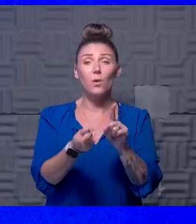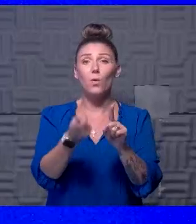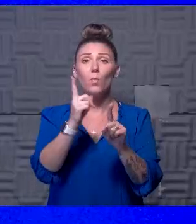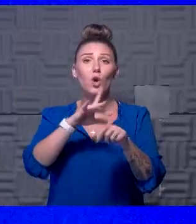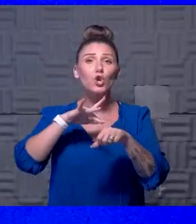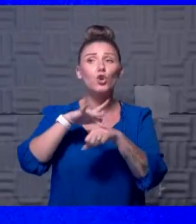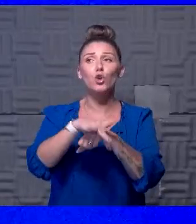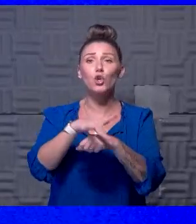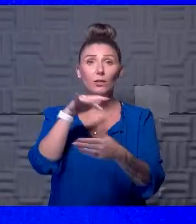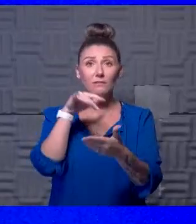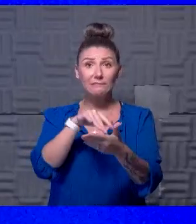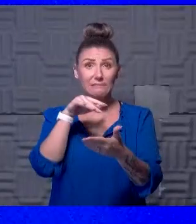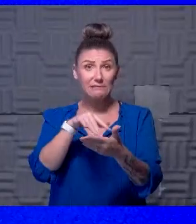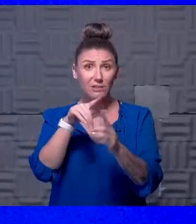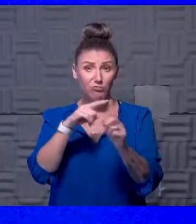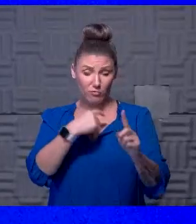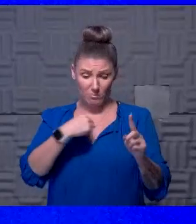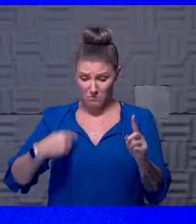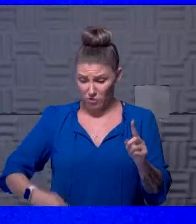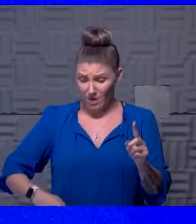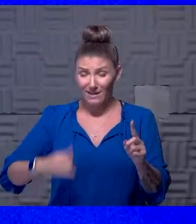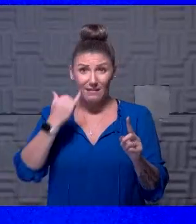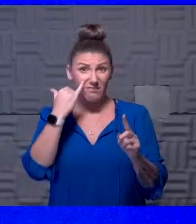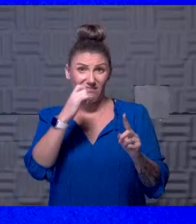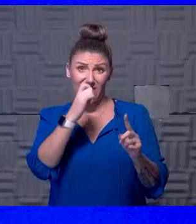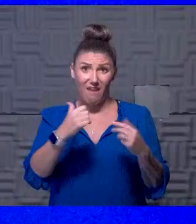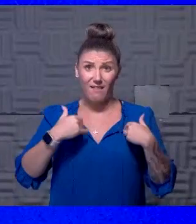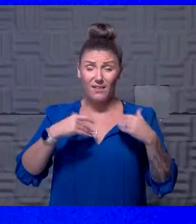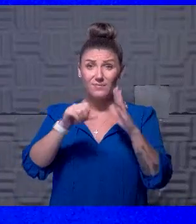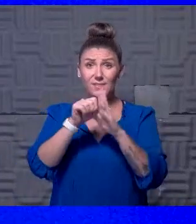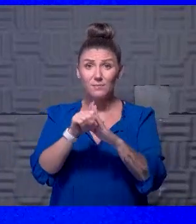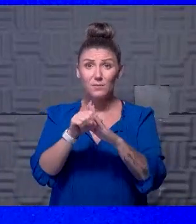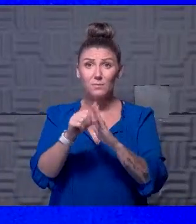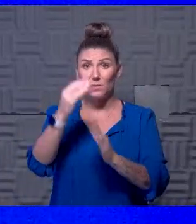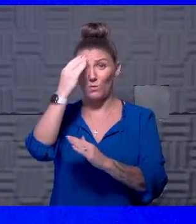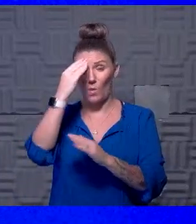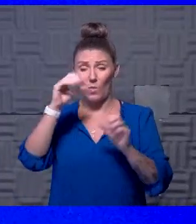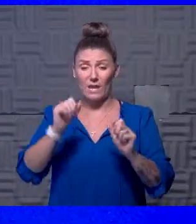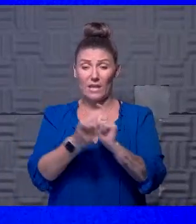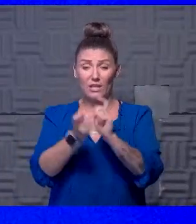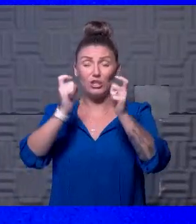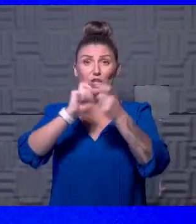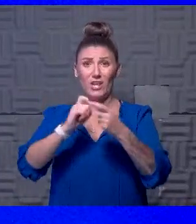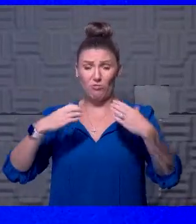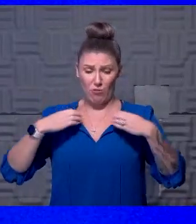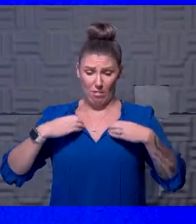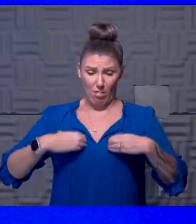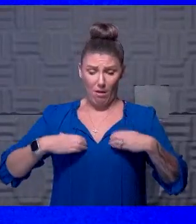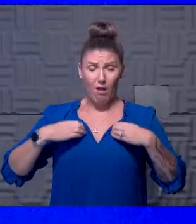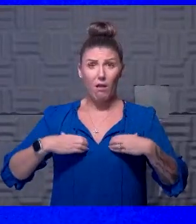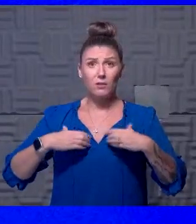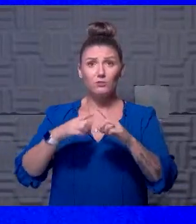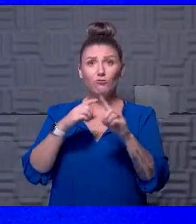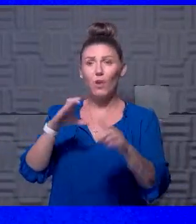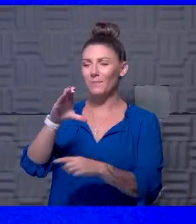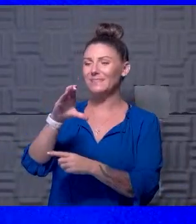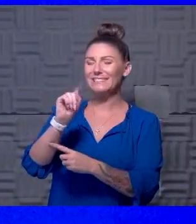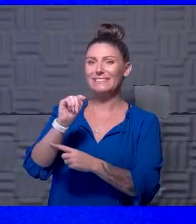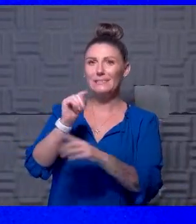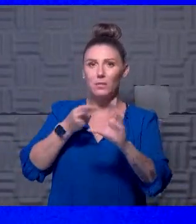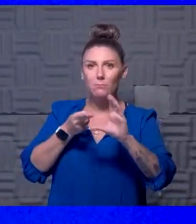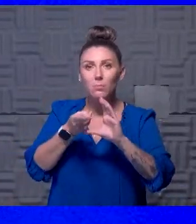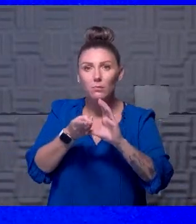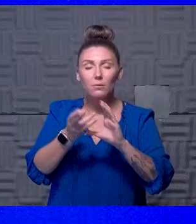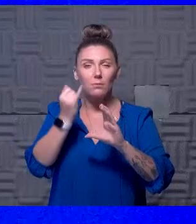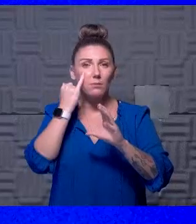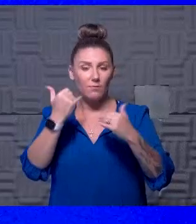earliest studies from China came out and said, even if you don't have symptoms, we know that you can have changes on your lungs based on CT scan. So if you are